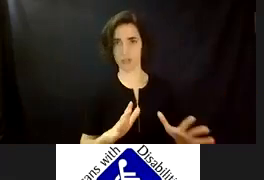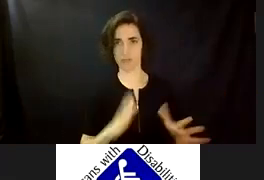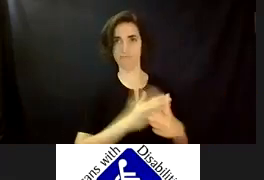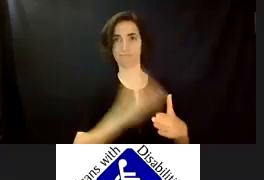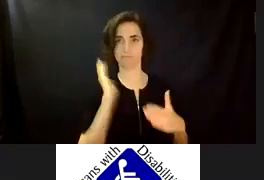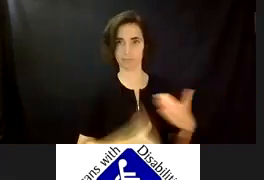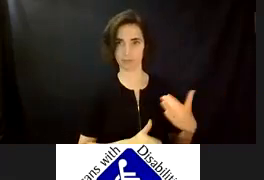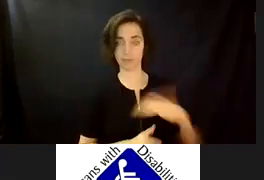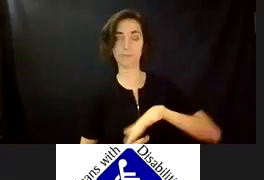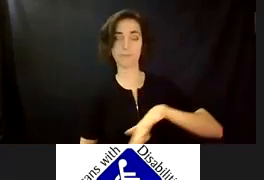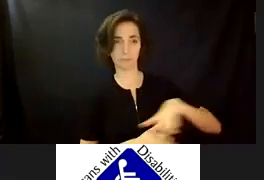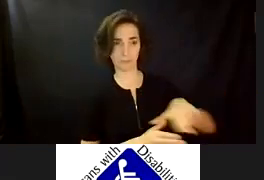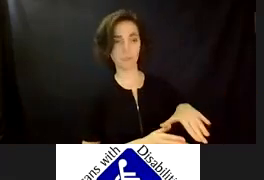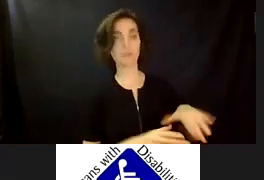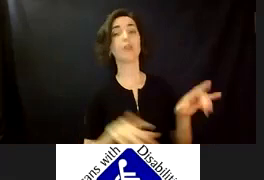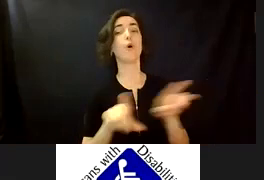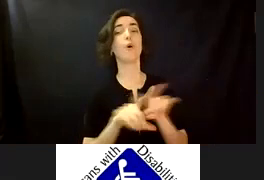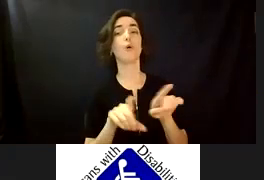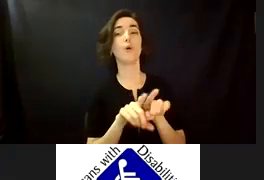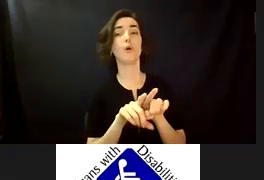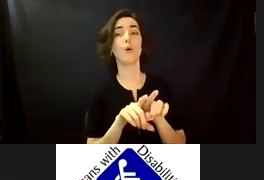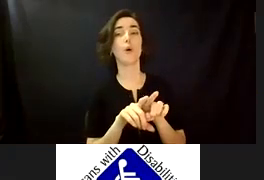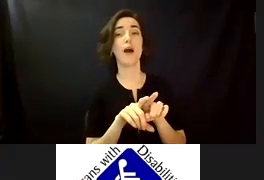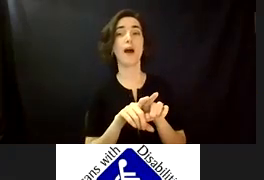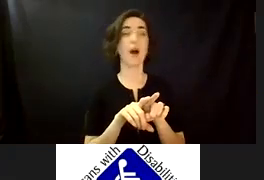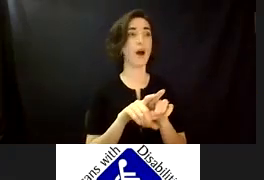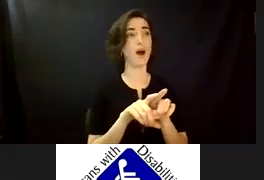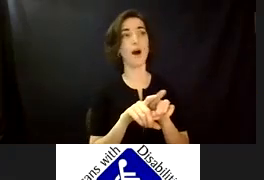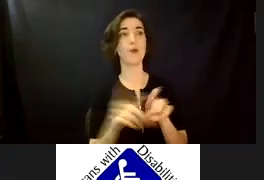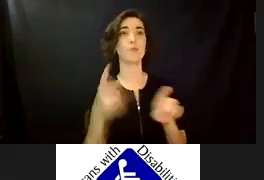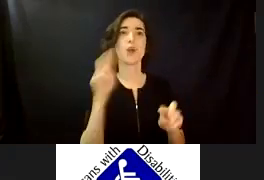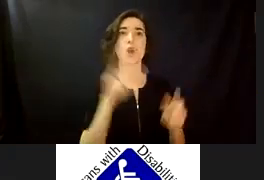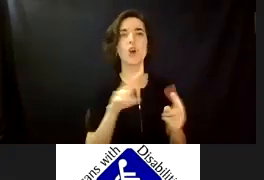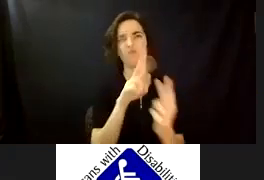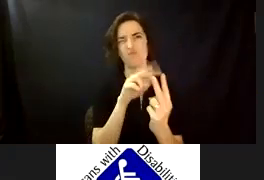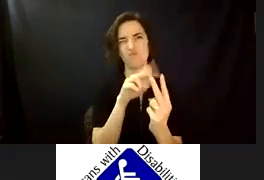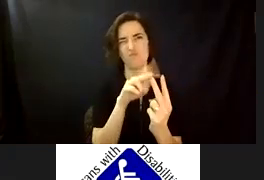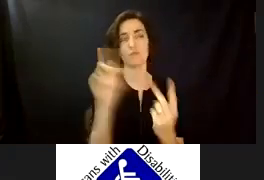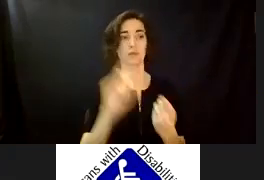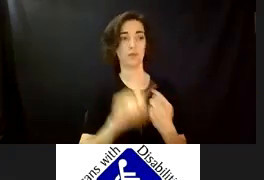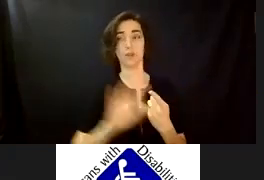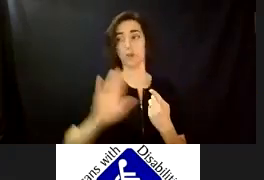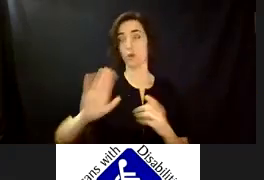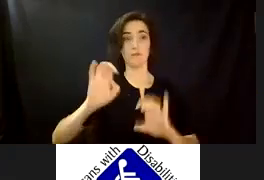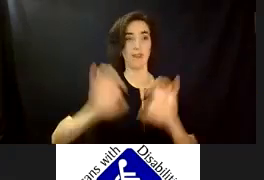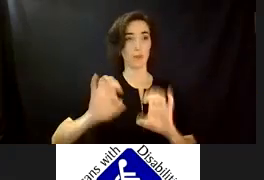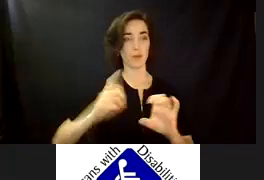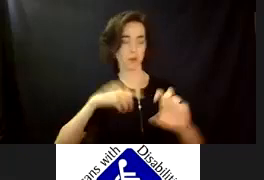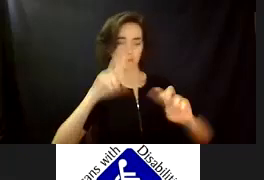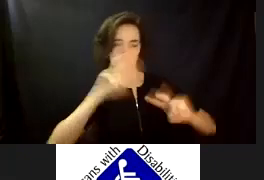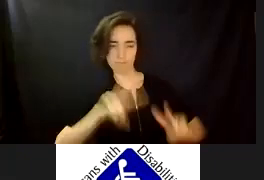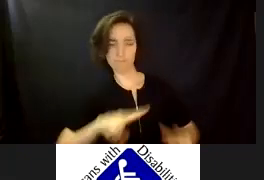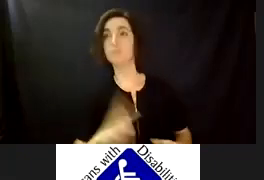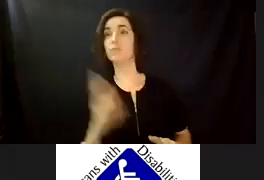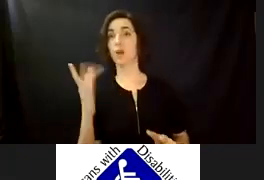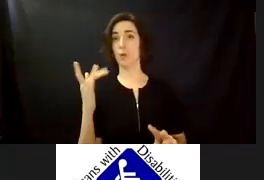then we look at a couple of different things. We look at the evaluation because of our